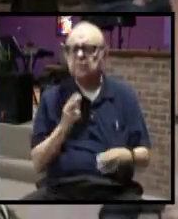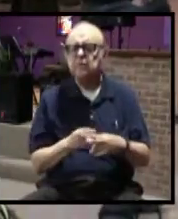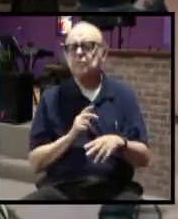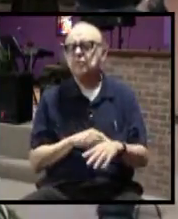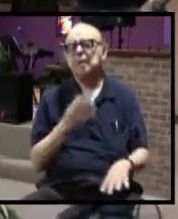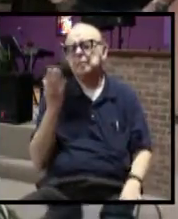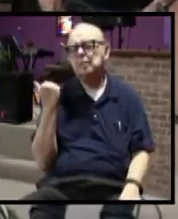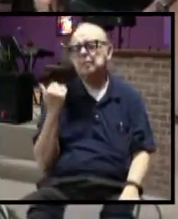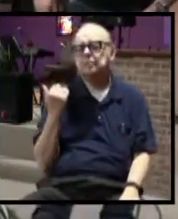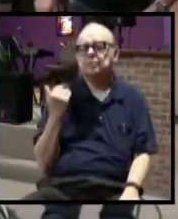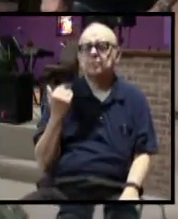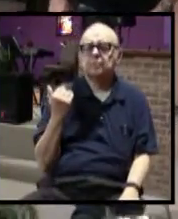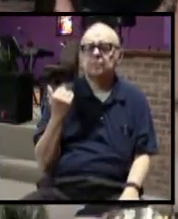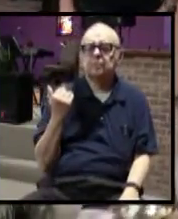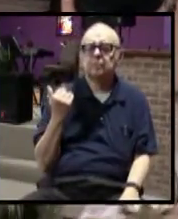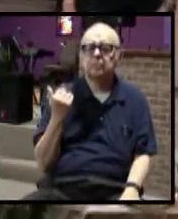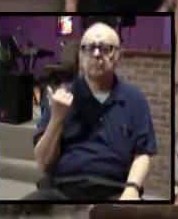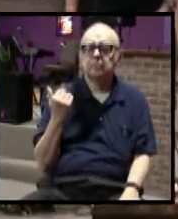Wasn't too long ago.